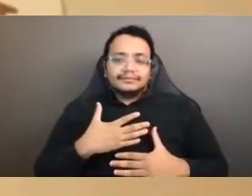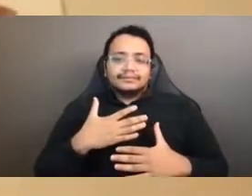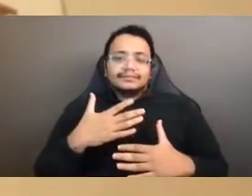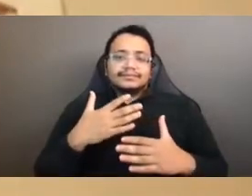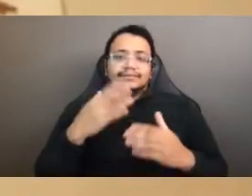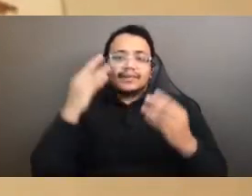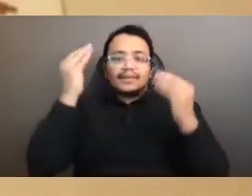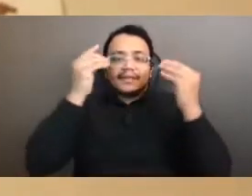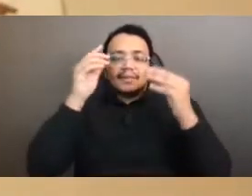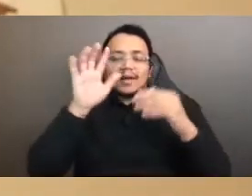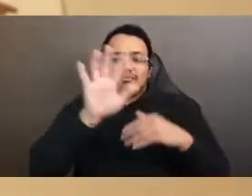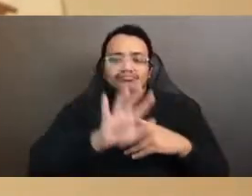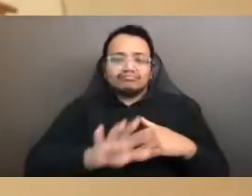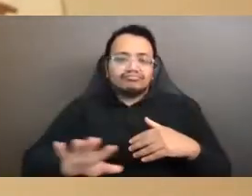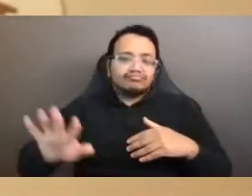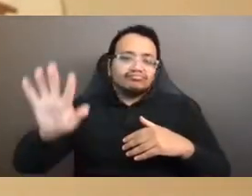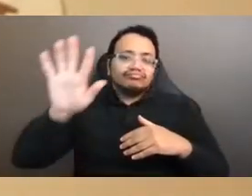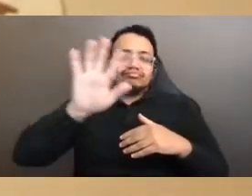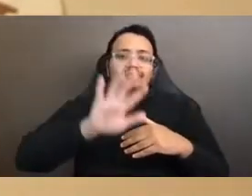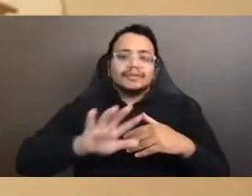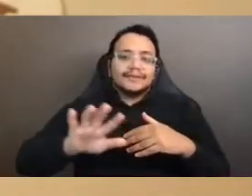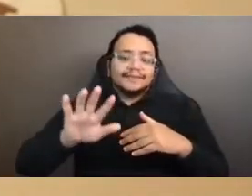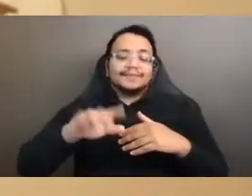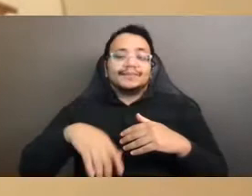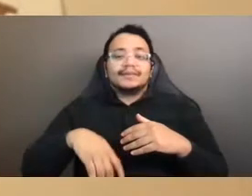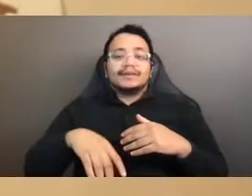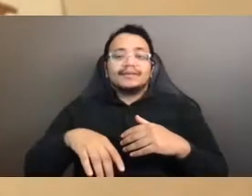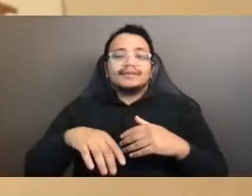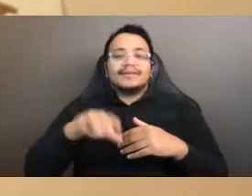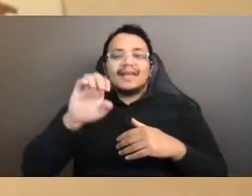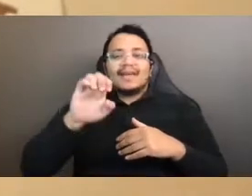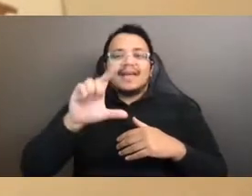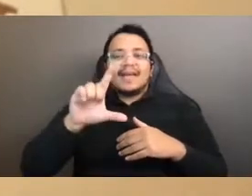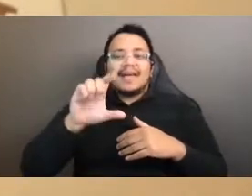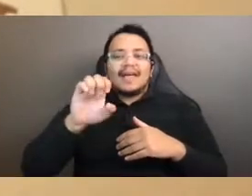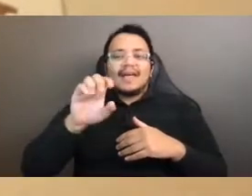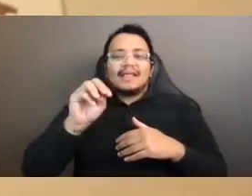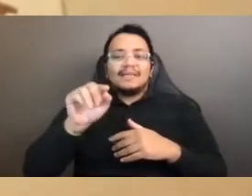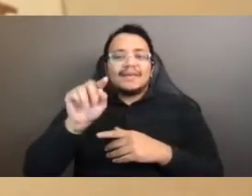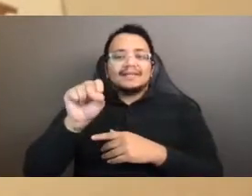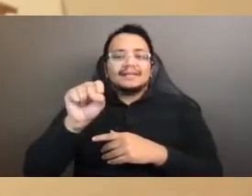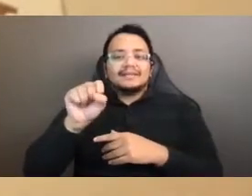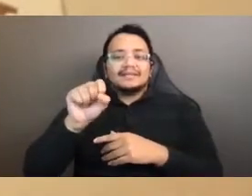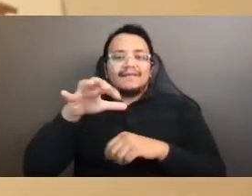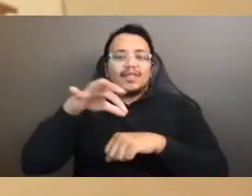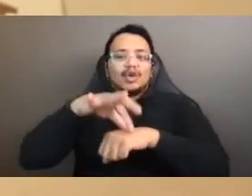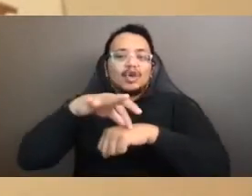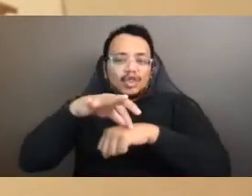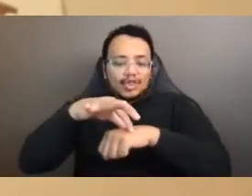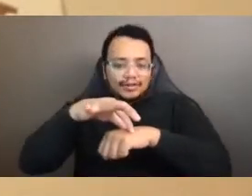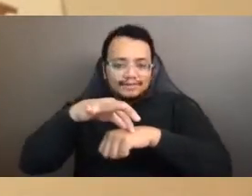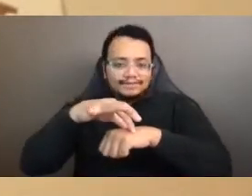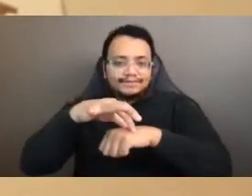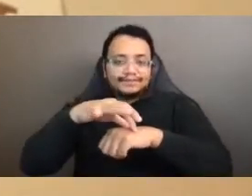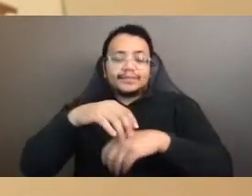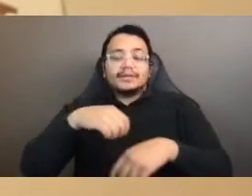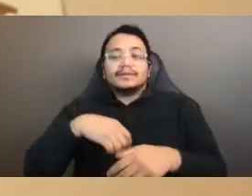the earth, the 4 elements that make up our existence. Restoring Promises 4